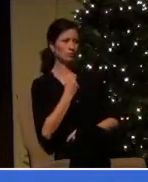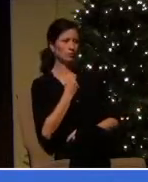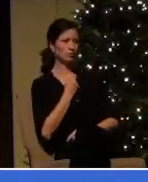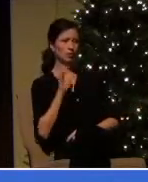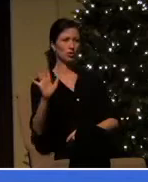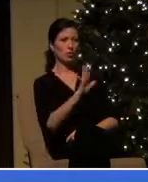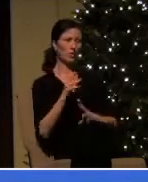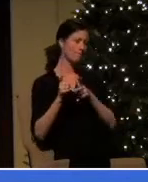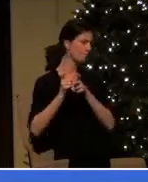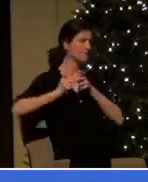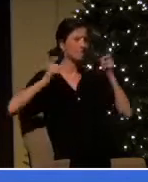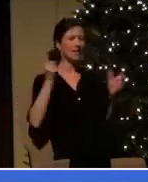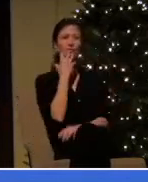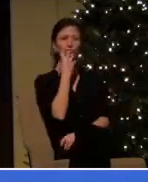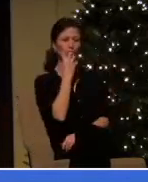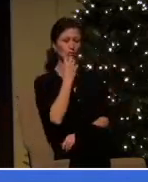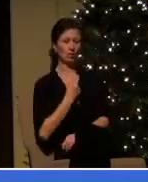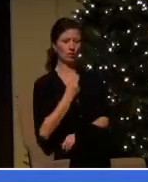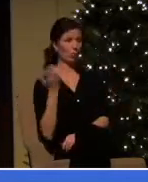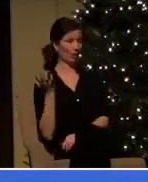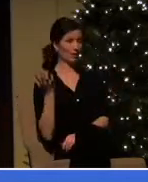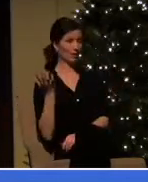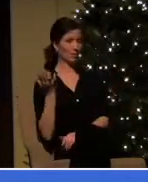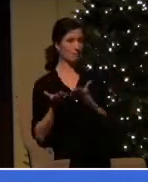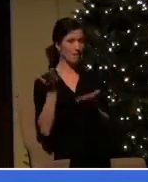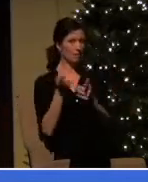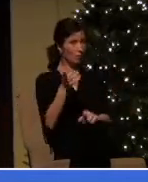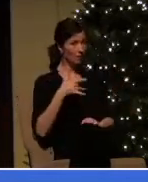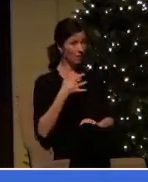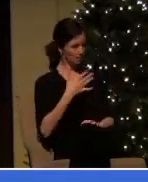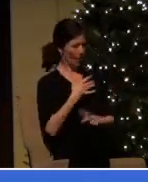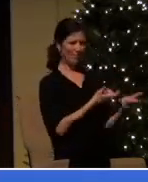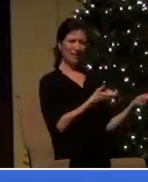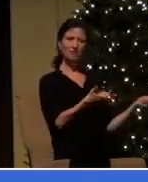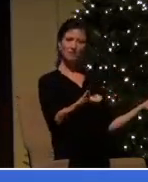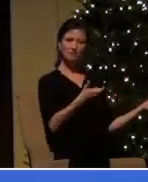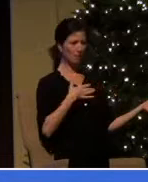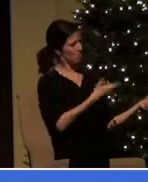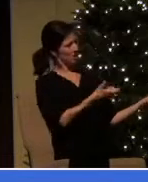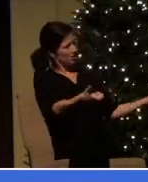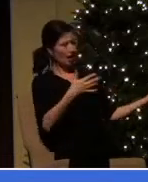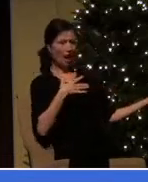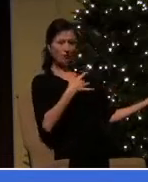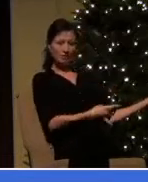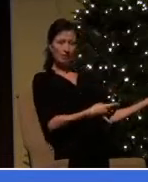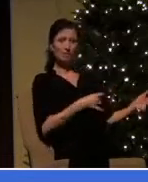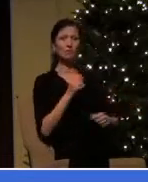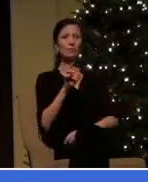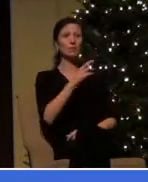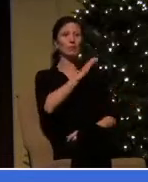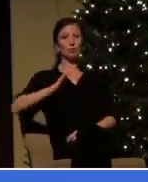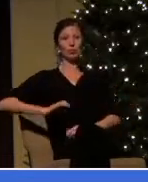treasure? Some of you may say, well, my possessions. Or, a little more